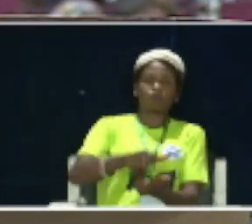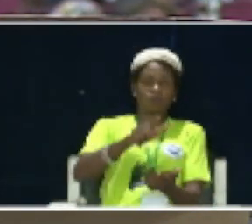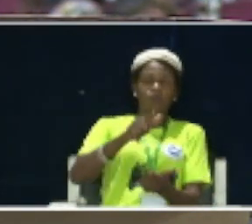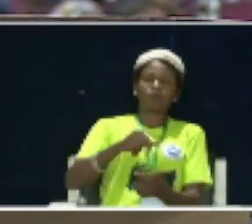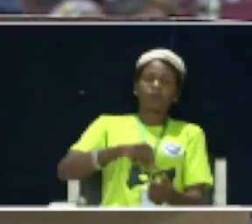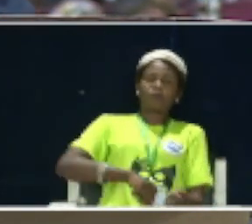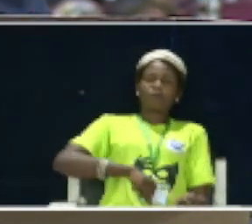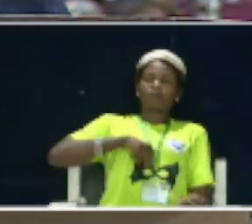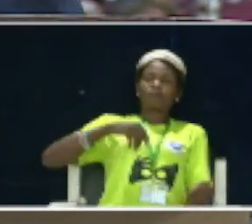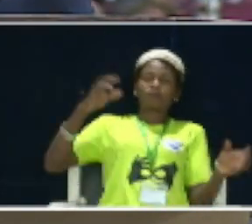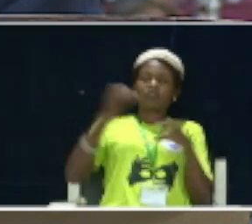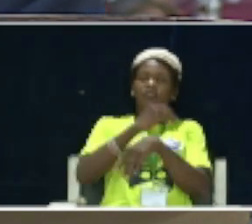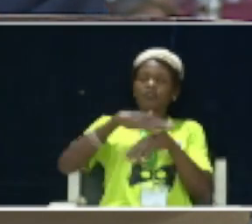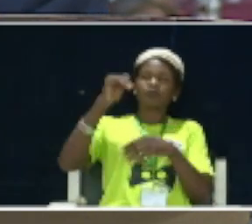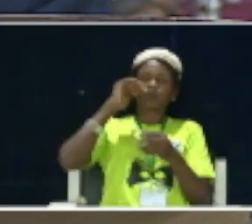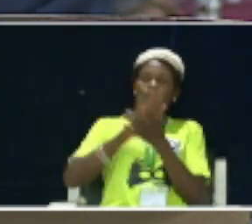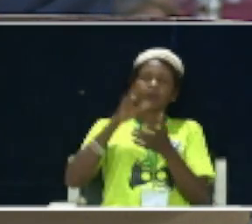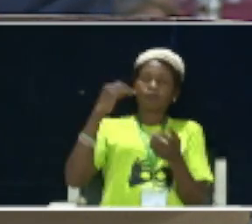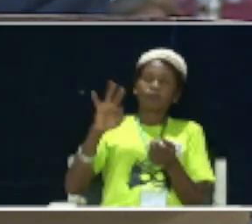Pride took Vashti out of the throne.